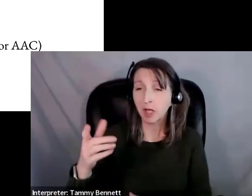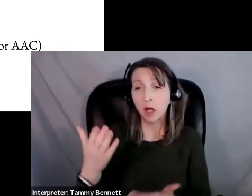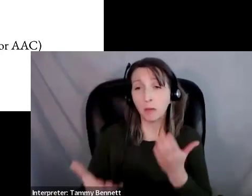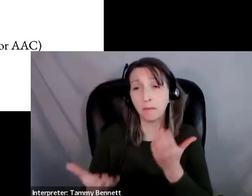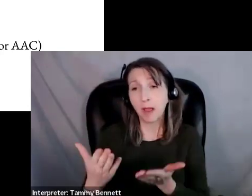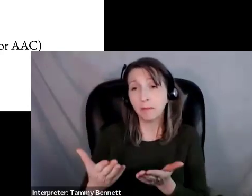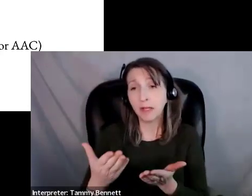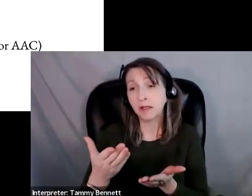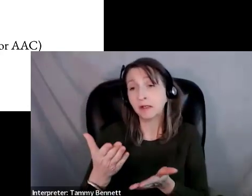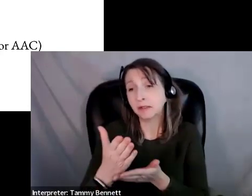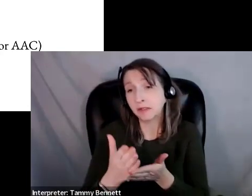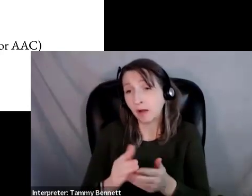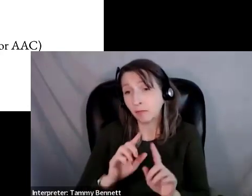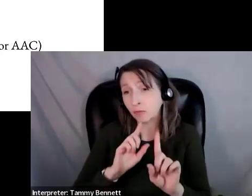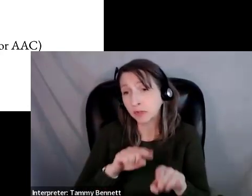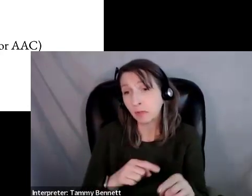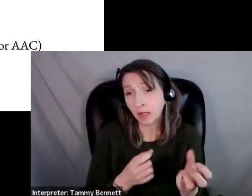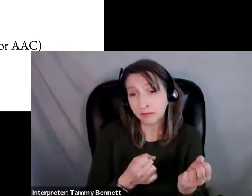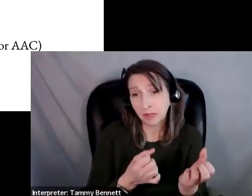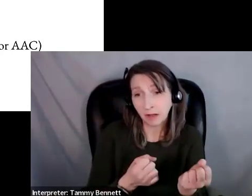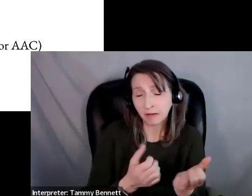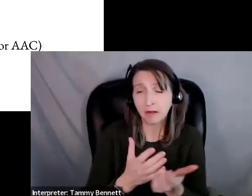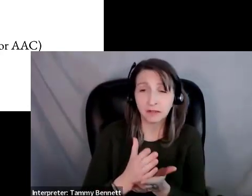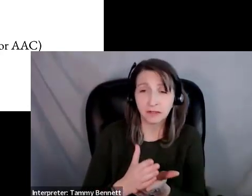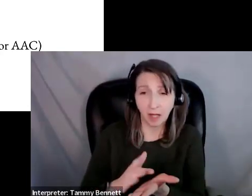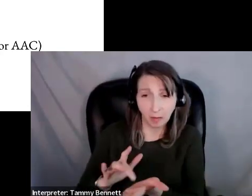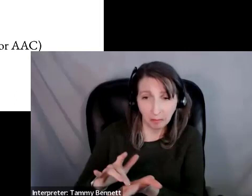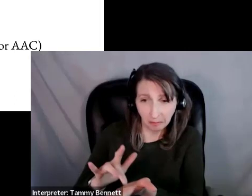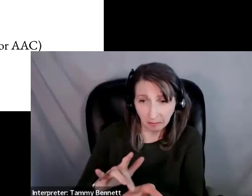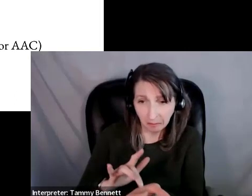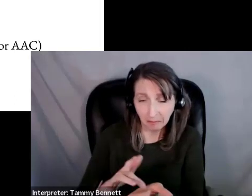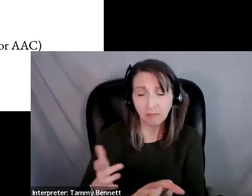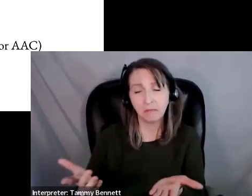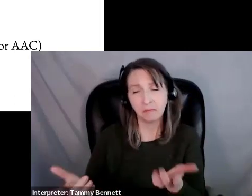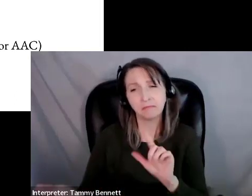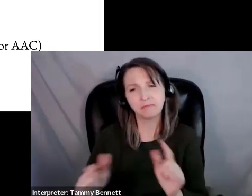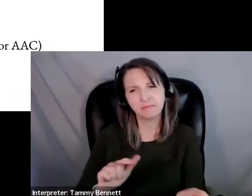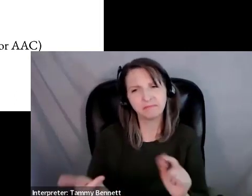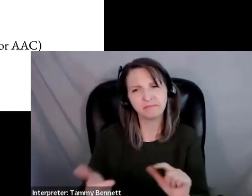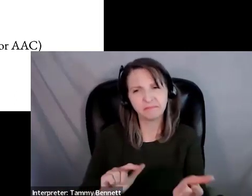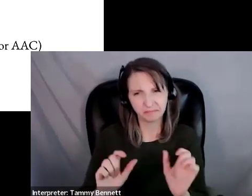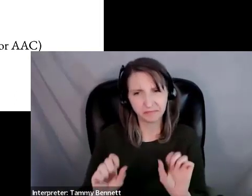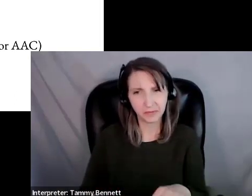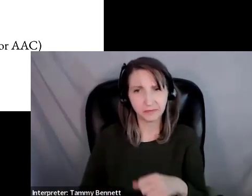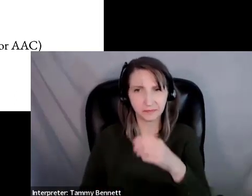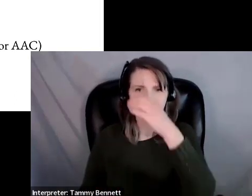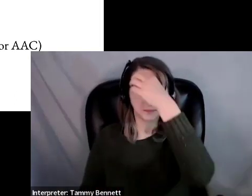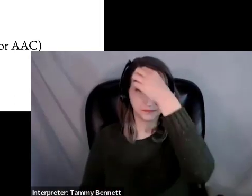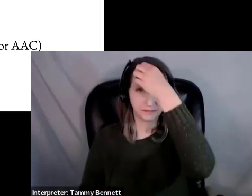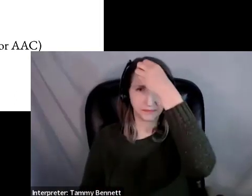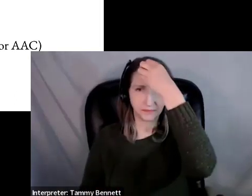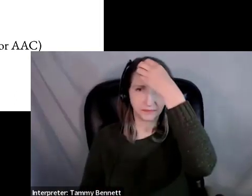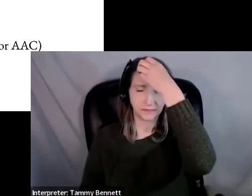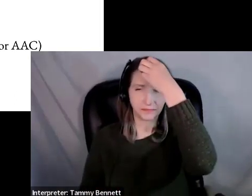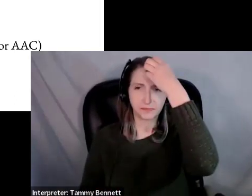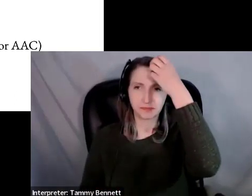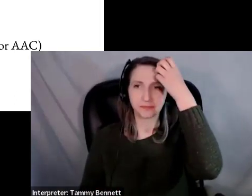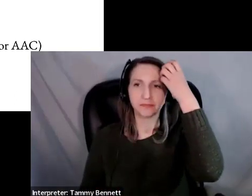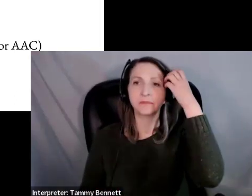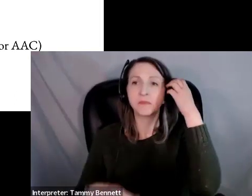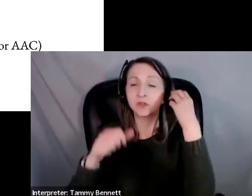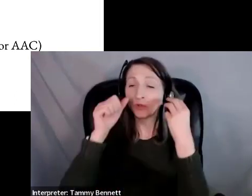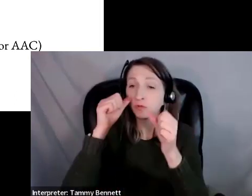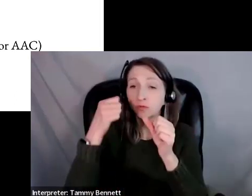their response and then finish their response with their device. So we'll go back and forth. And again, keeping in mind the translation